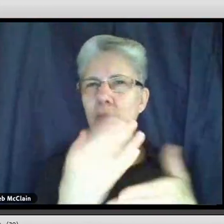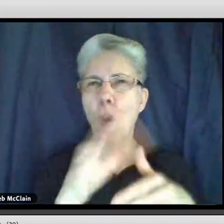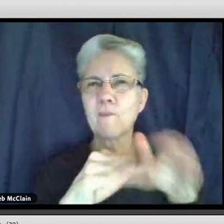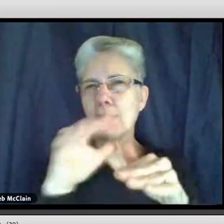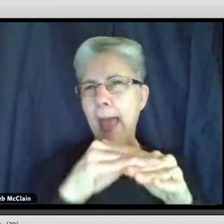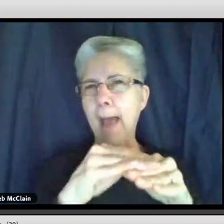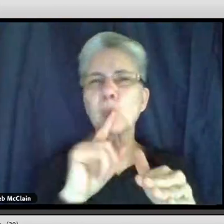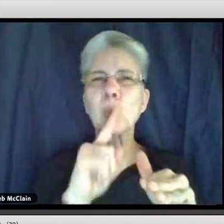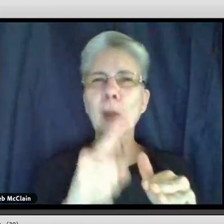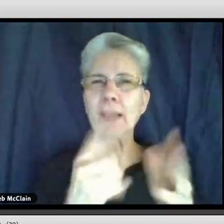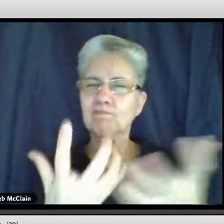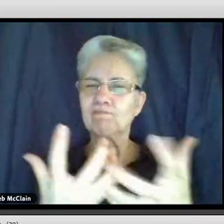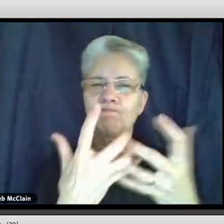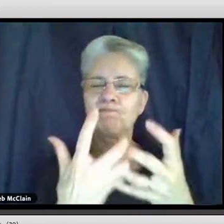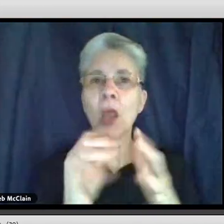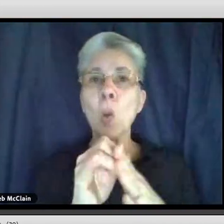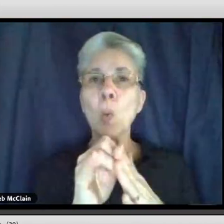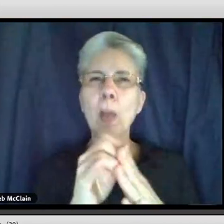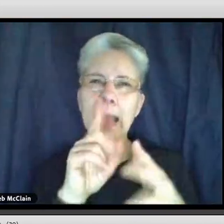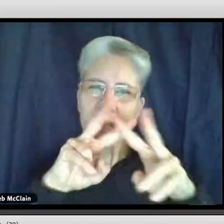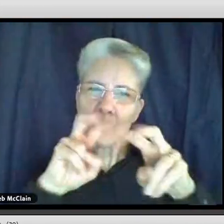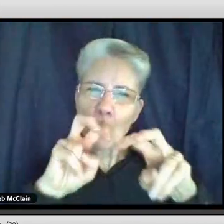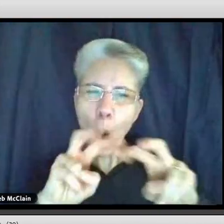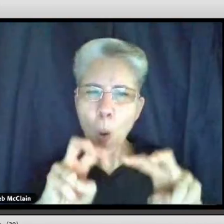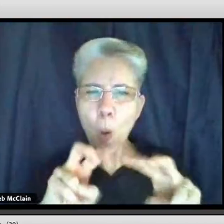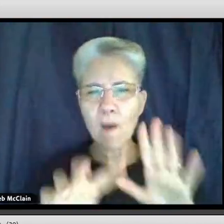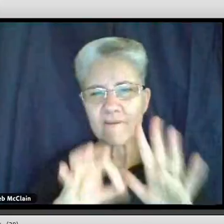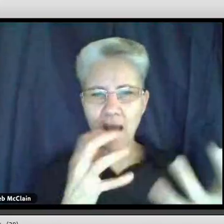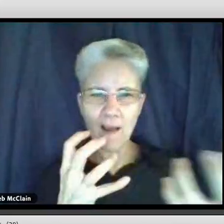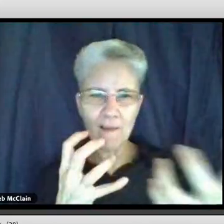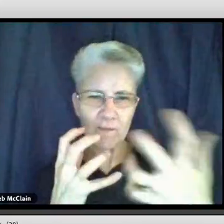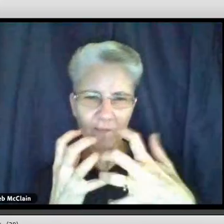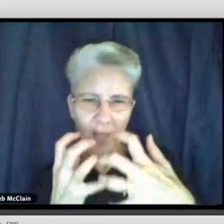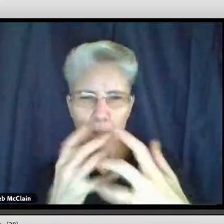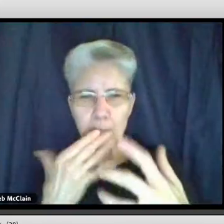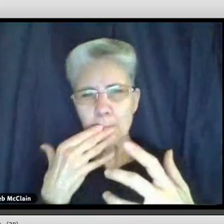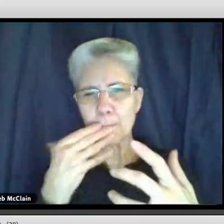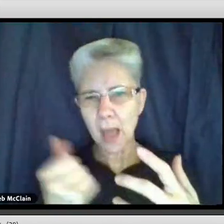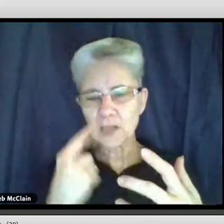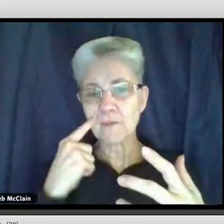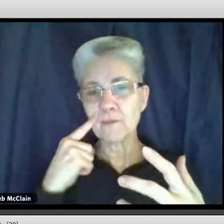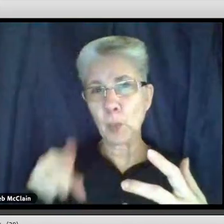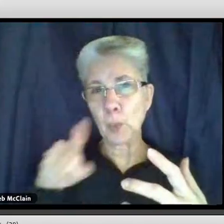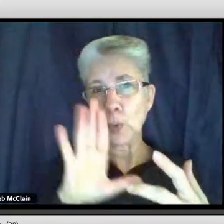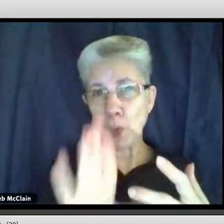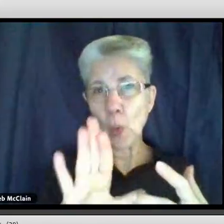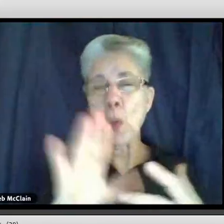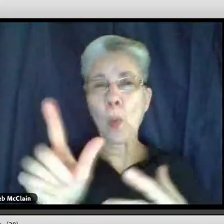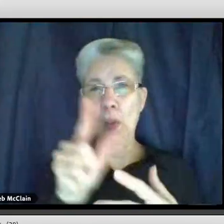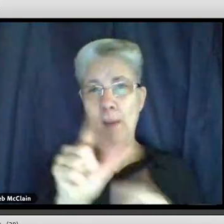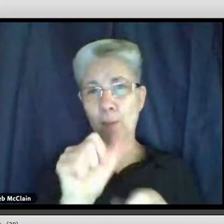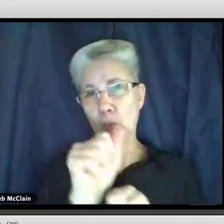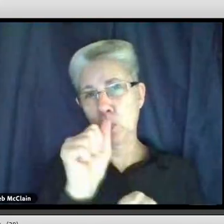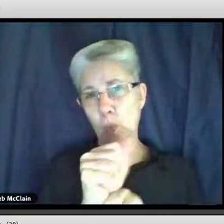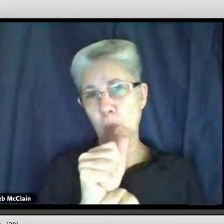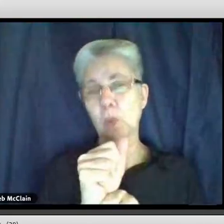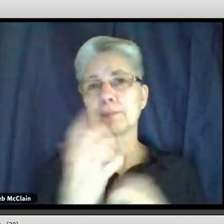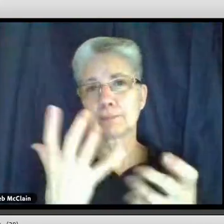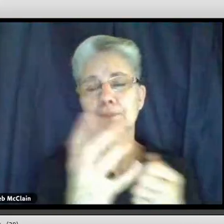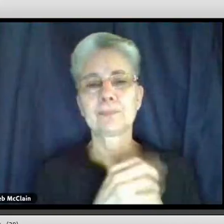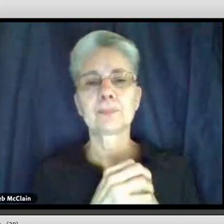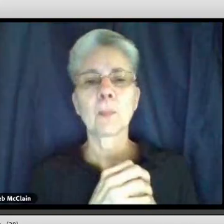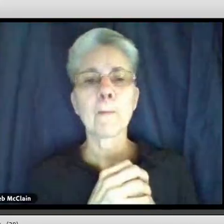really a matter of exploring and finding the one or the set of ones that you need for the type of work that you need to be